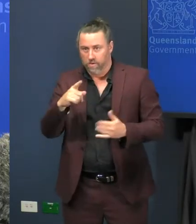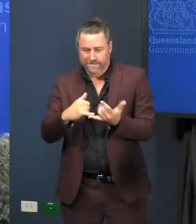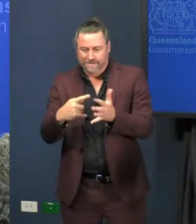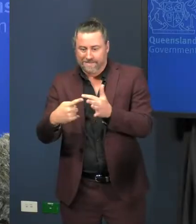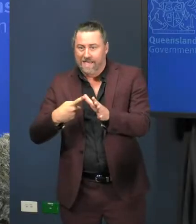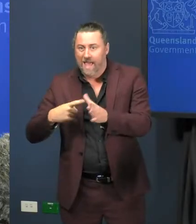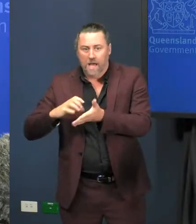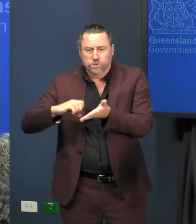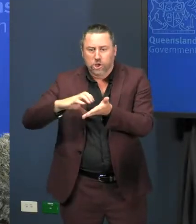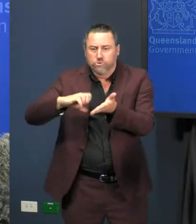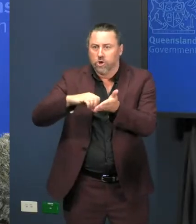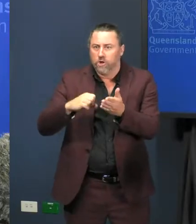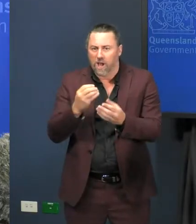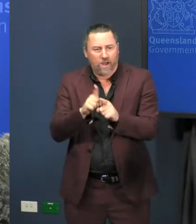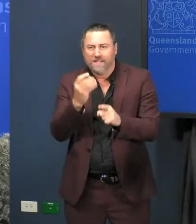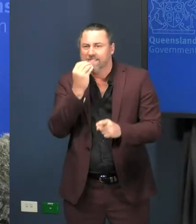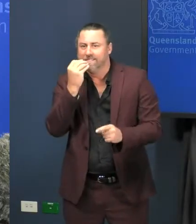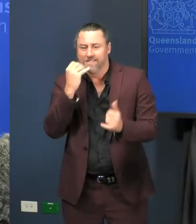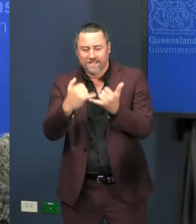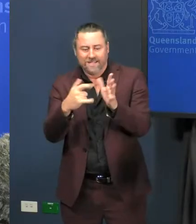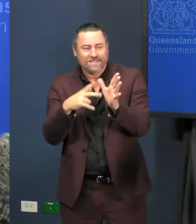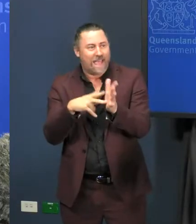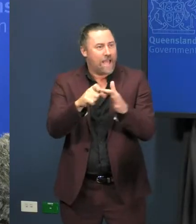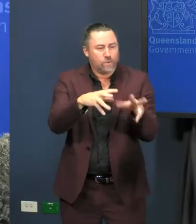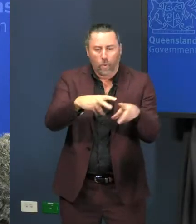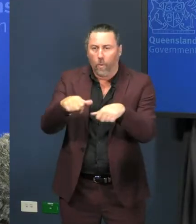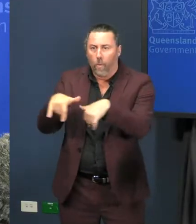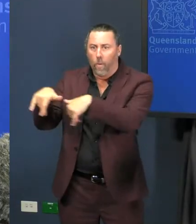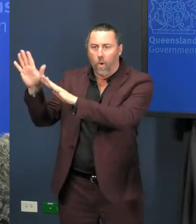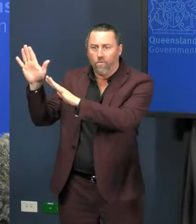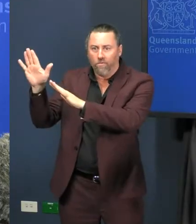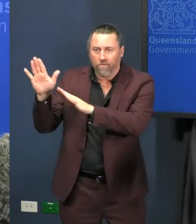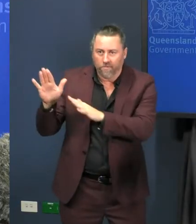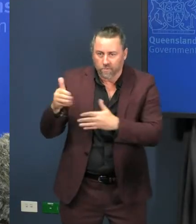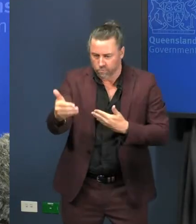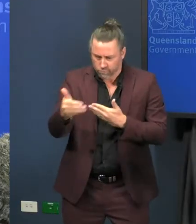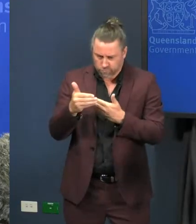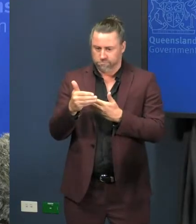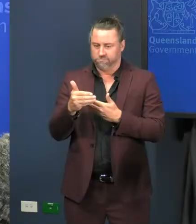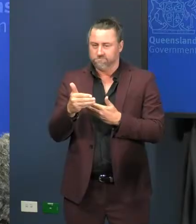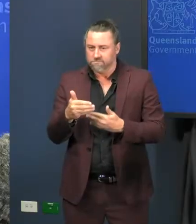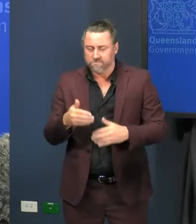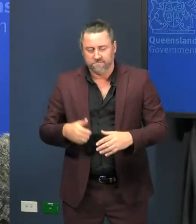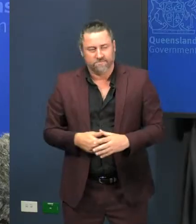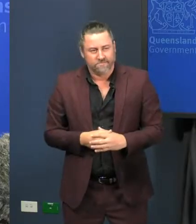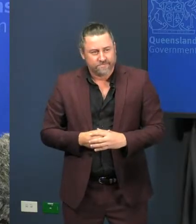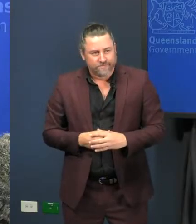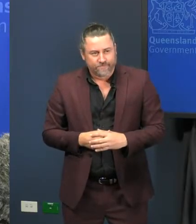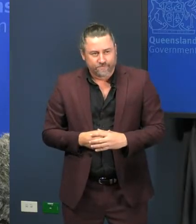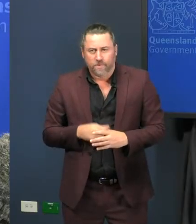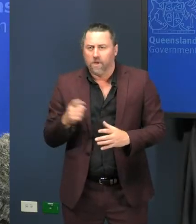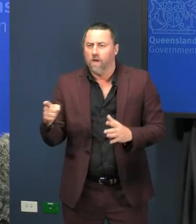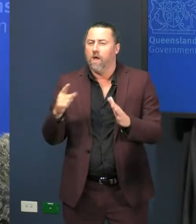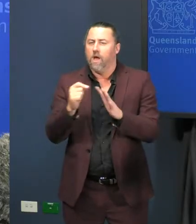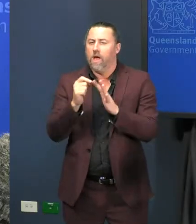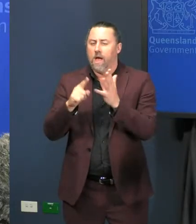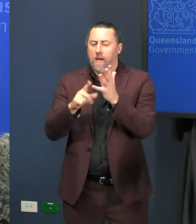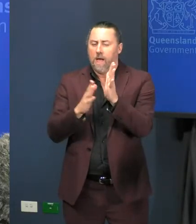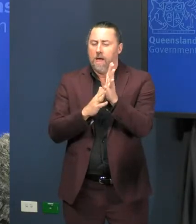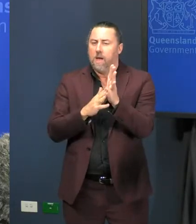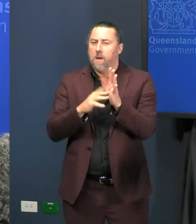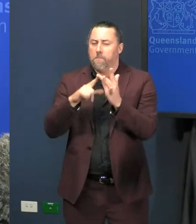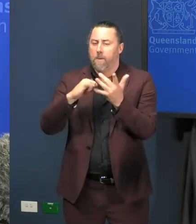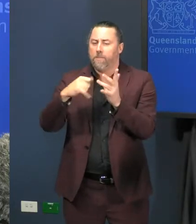we thank them for the way that they have addressed that challenge. I want to focus on the Pumicestone